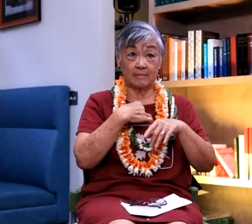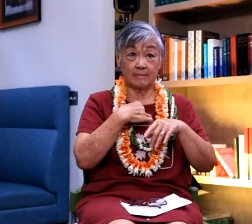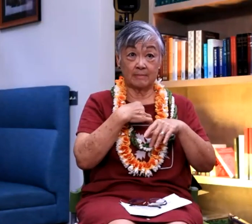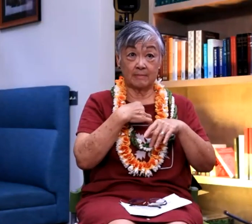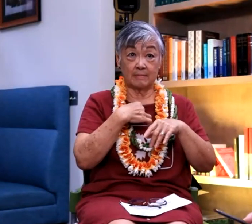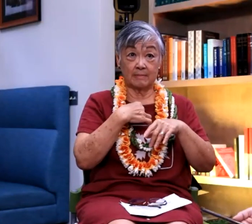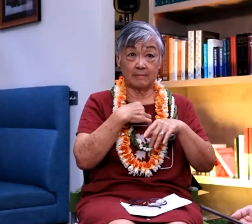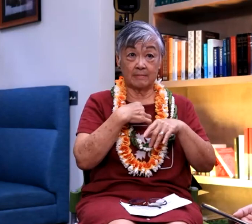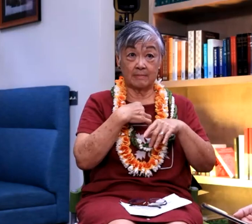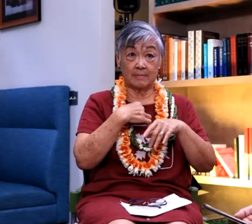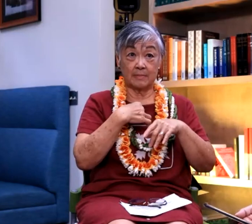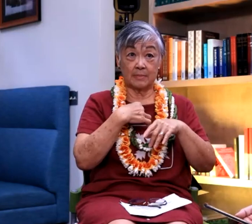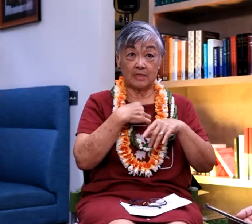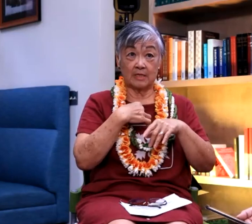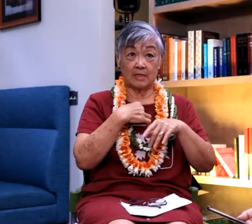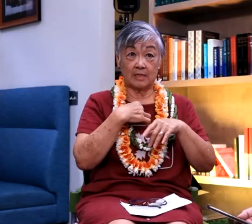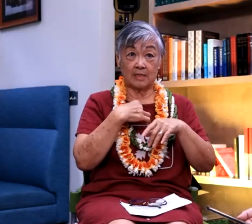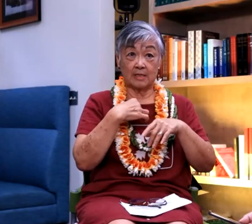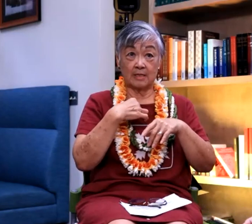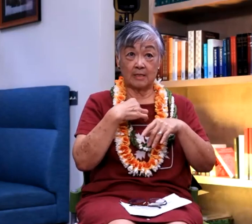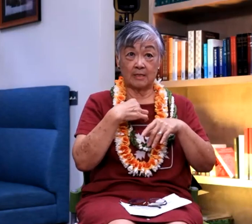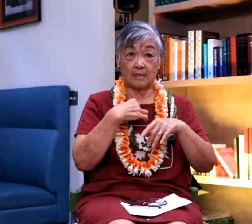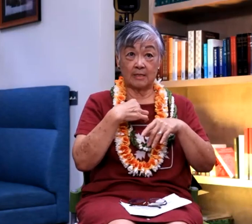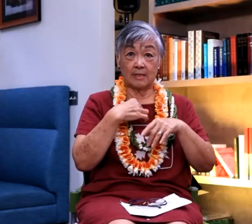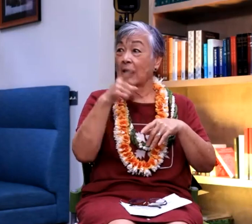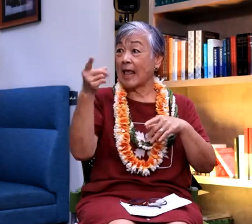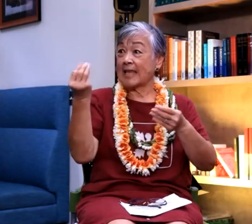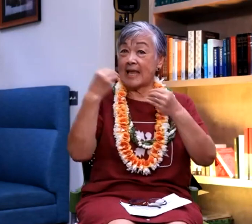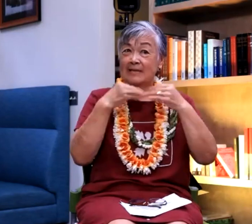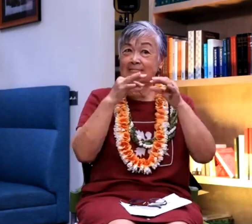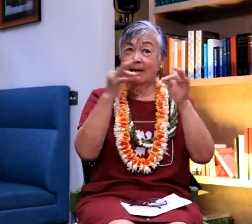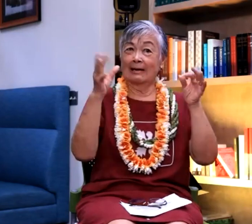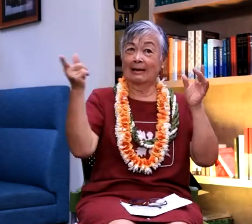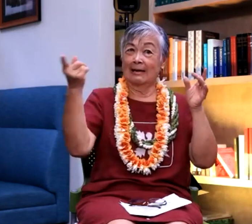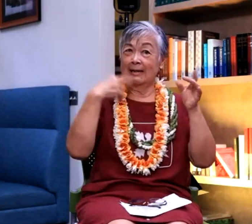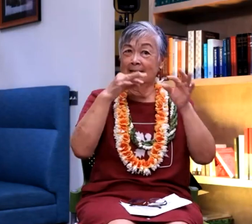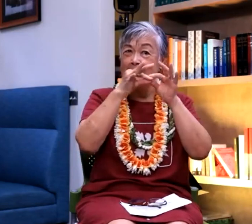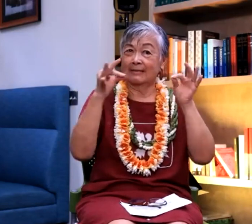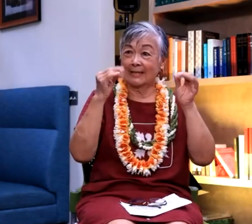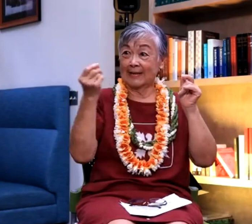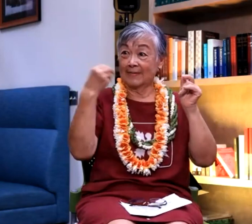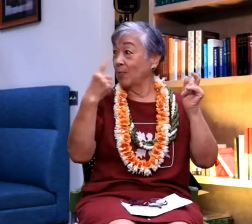Yes, and maybe for this one, we'll face the audience too. Try and face the audience, yeah.